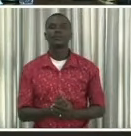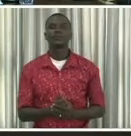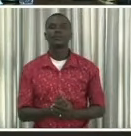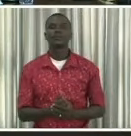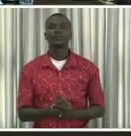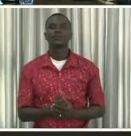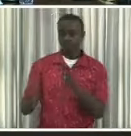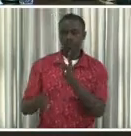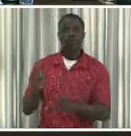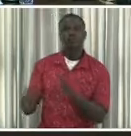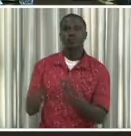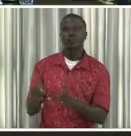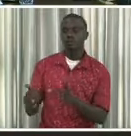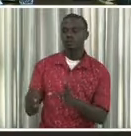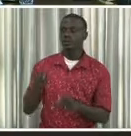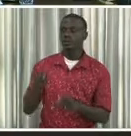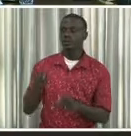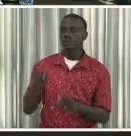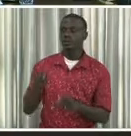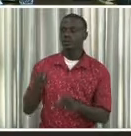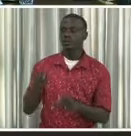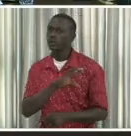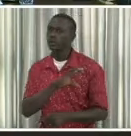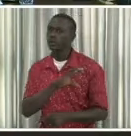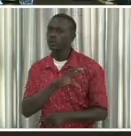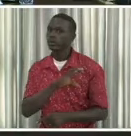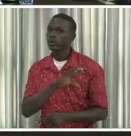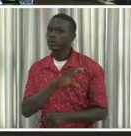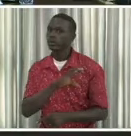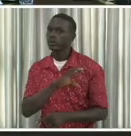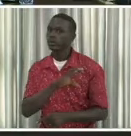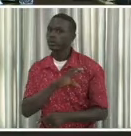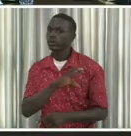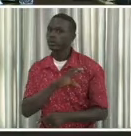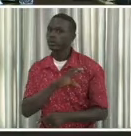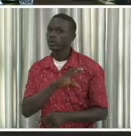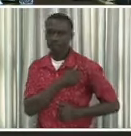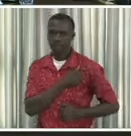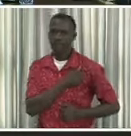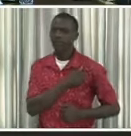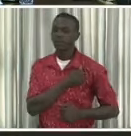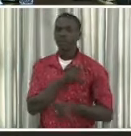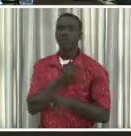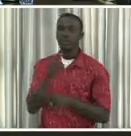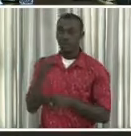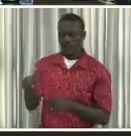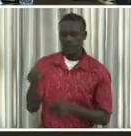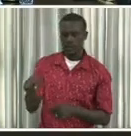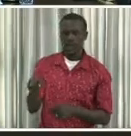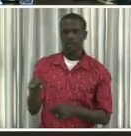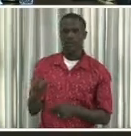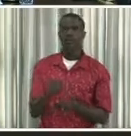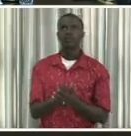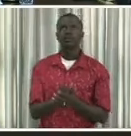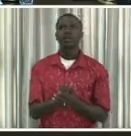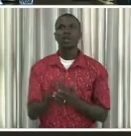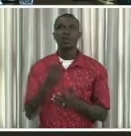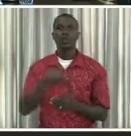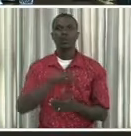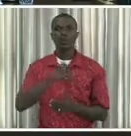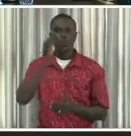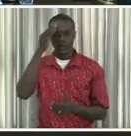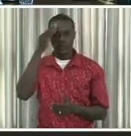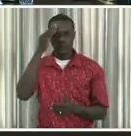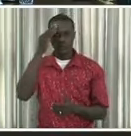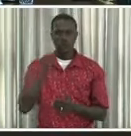force, I mean civilian population, we know of one person we